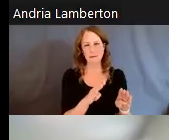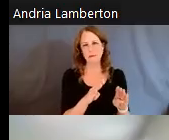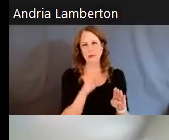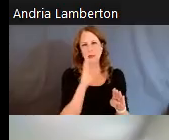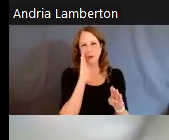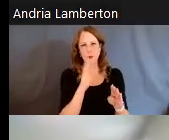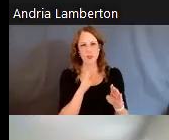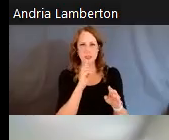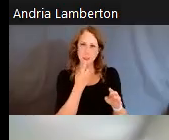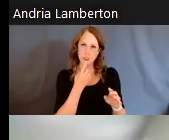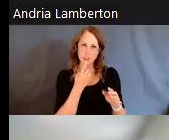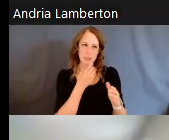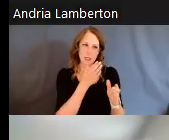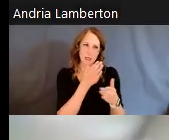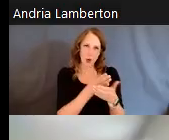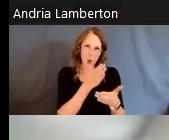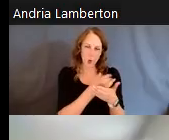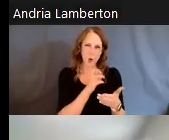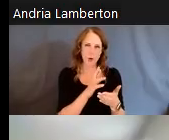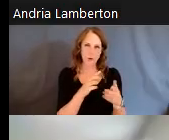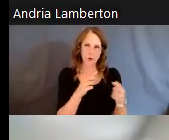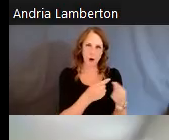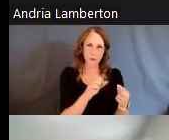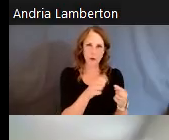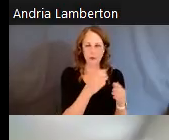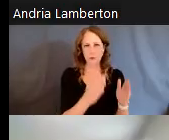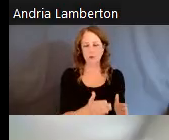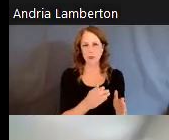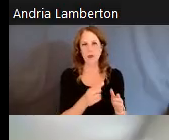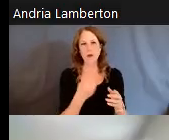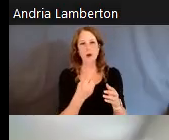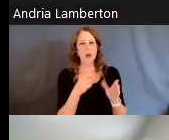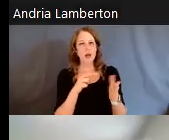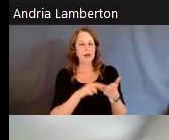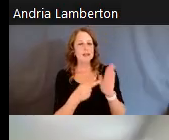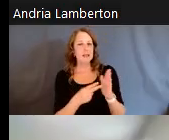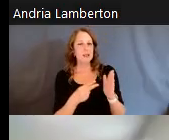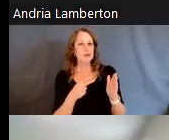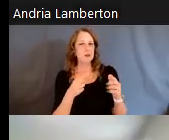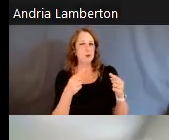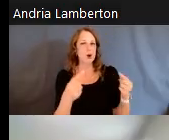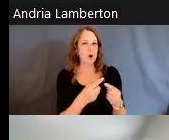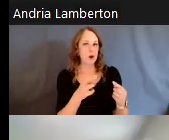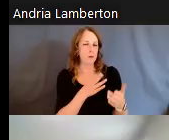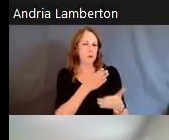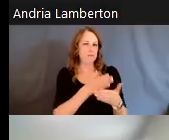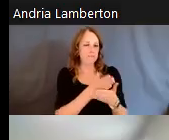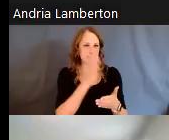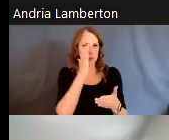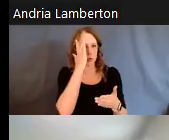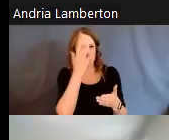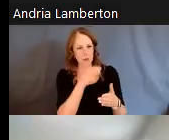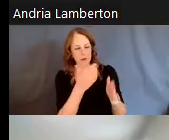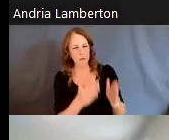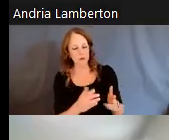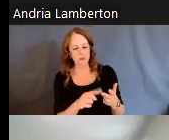other. One, with the intent to harass, alarm, or annoy the other. 2, after receiving a reasonable warning